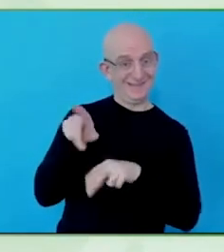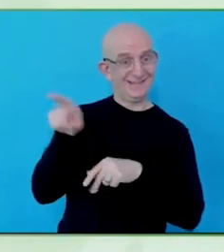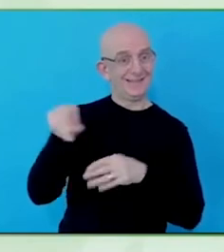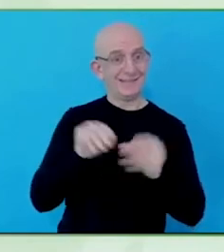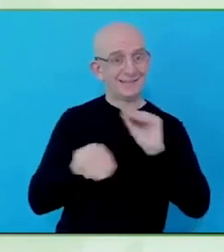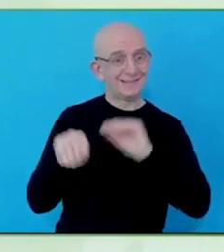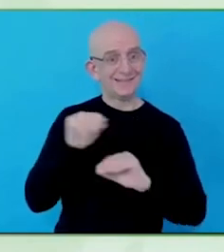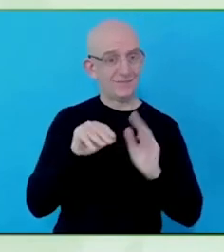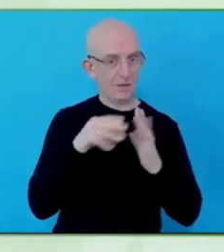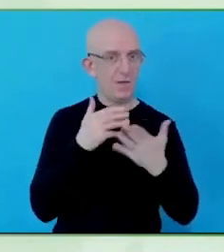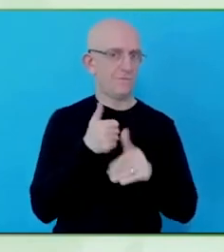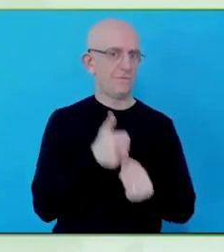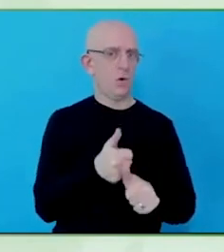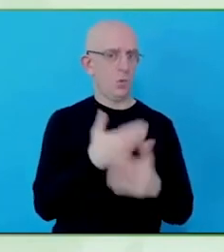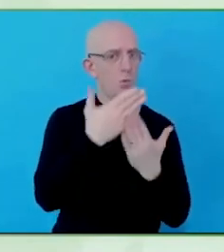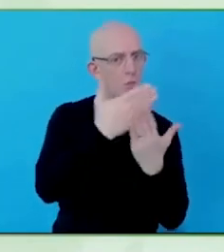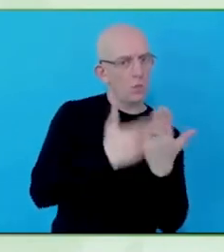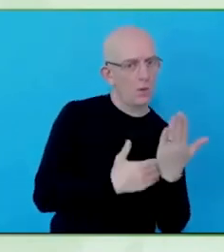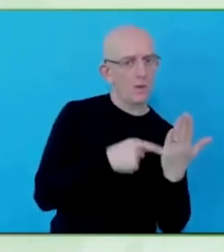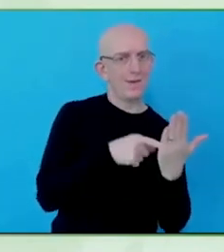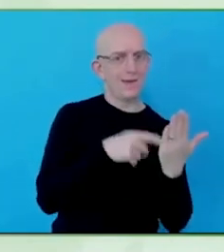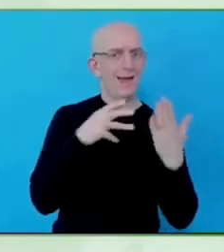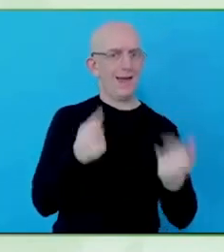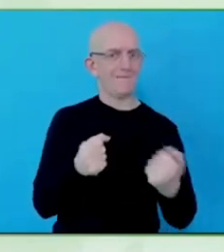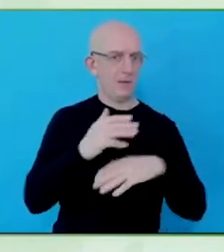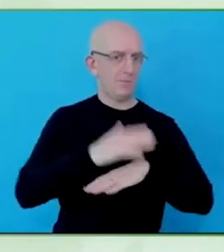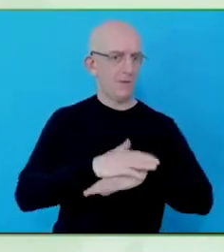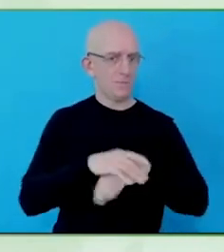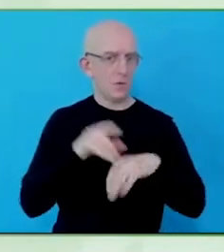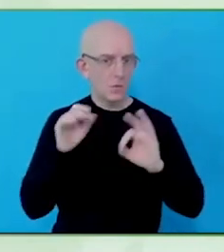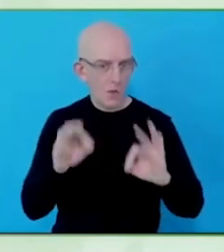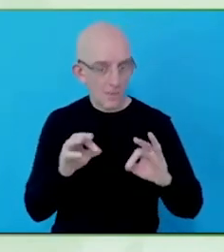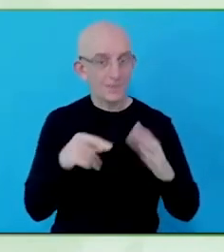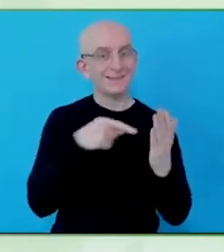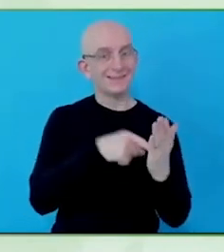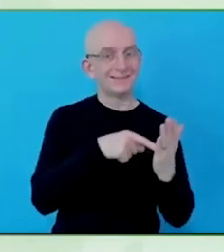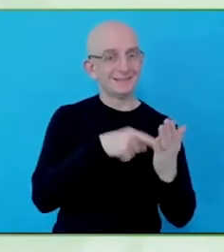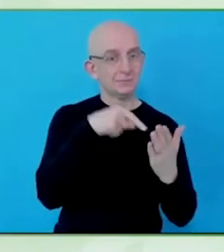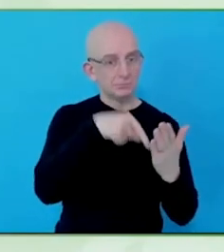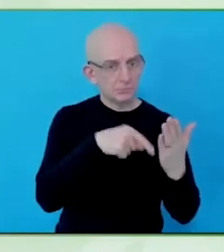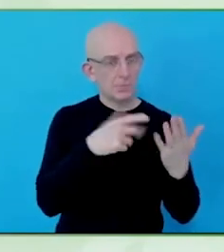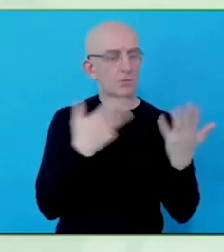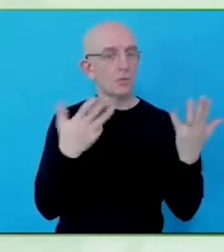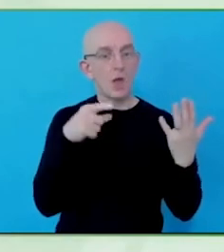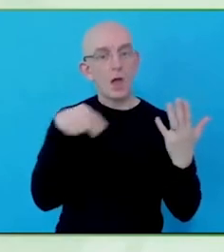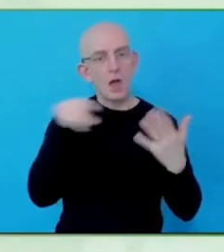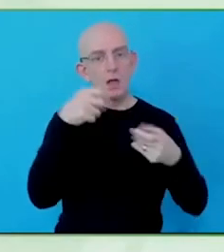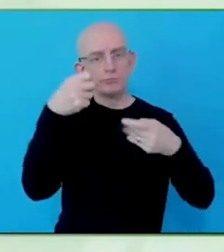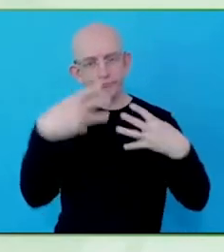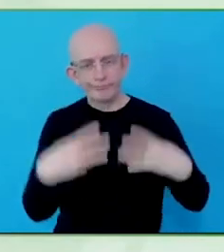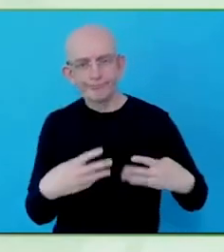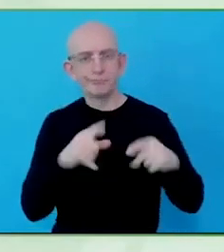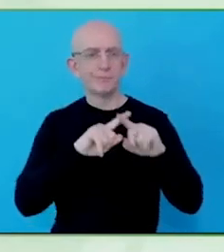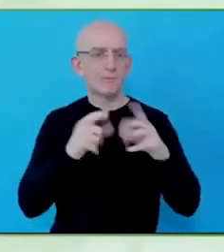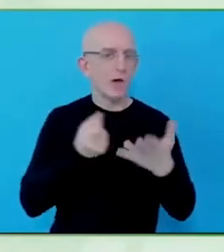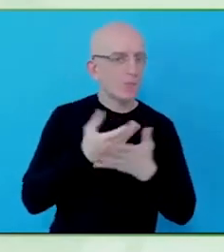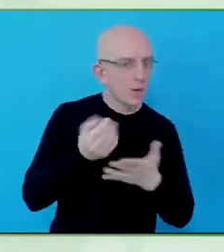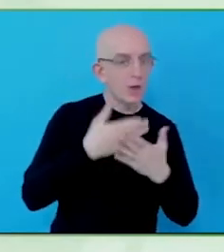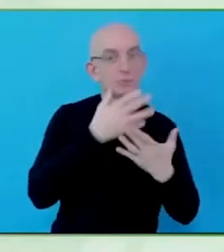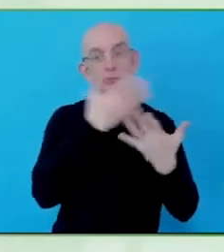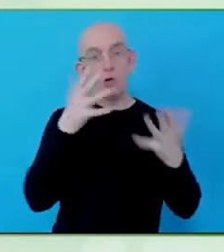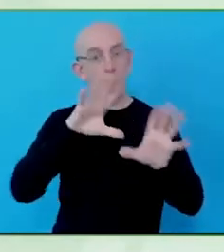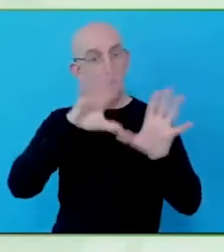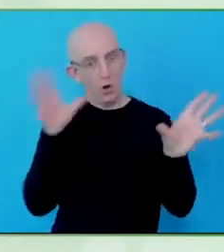accessibility breaks. It's important that the whole value chain follows the regulations and recommendations and provides an accessible experience. Thank